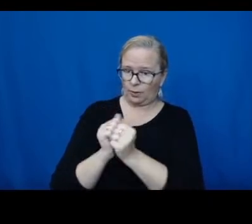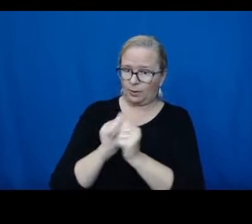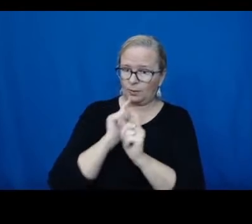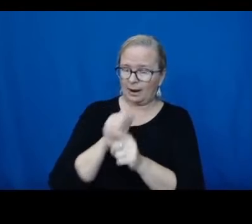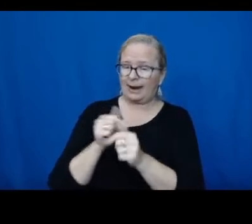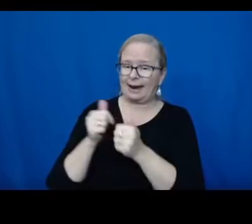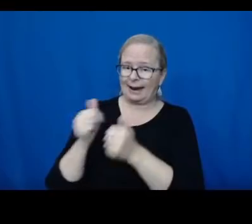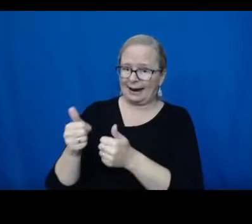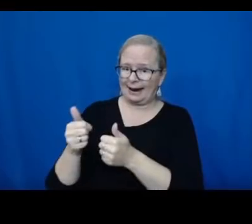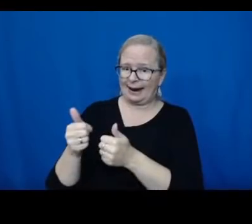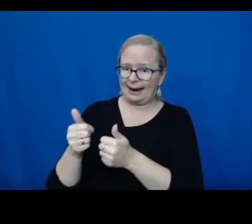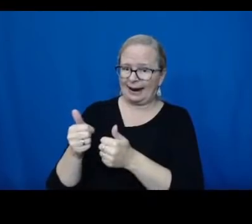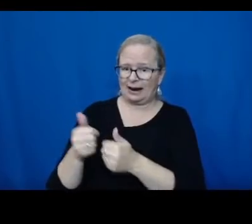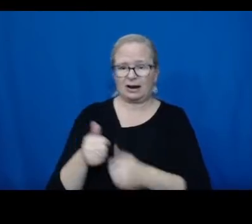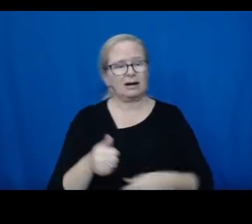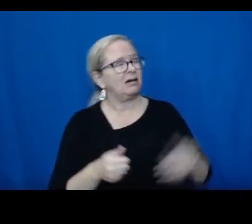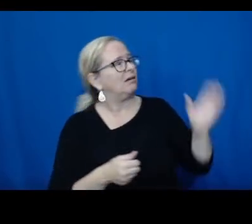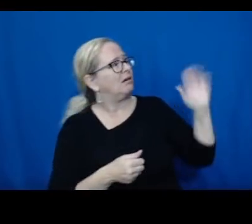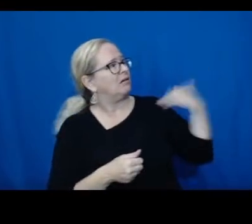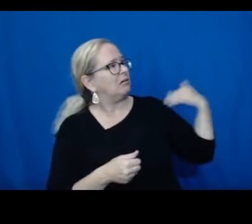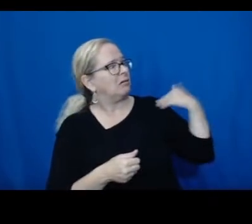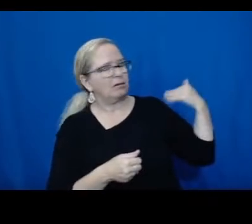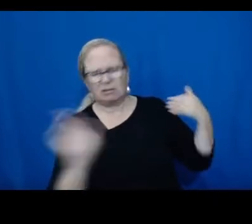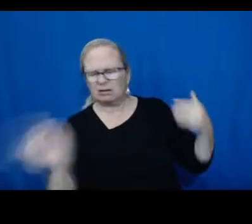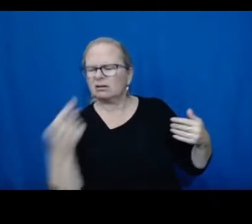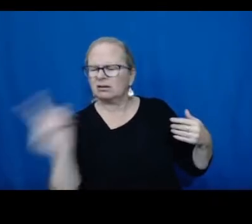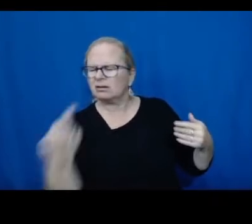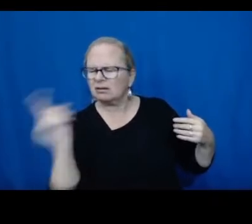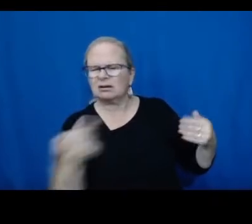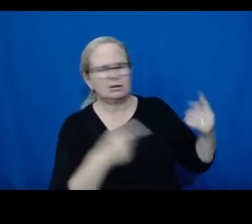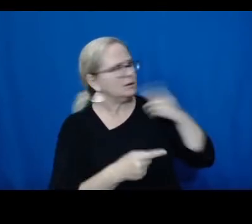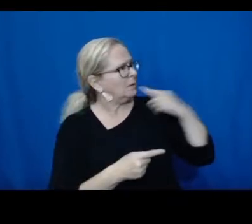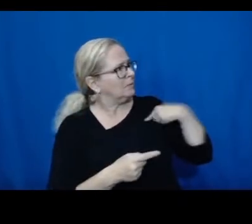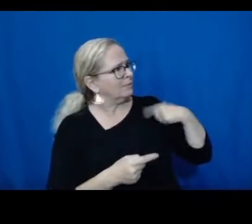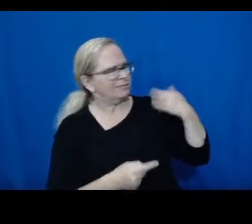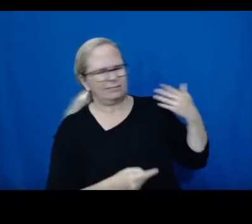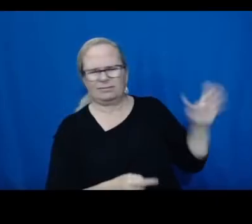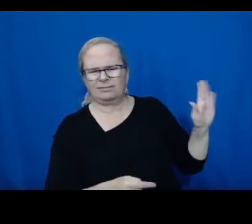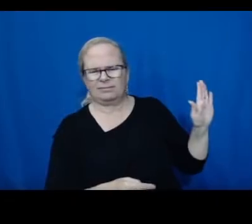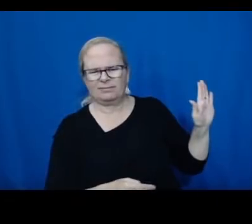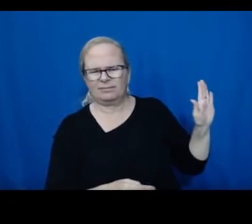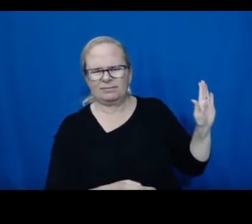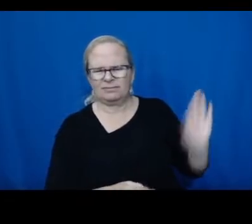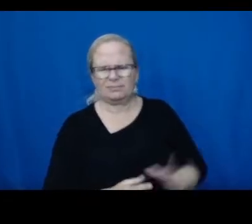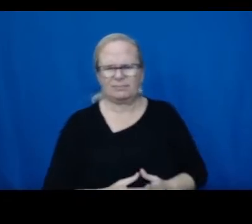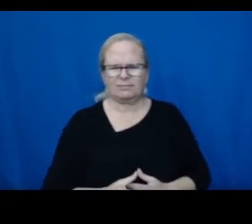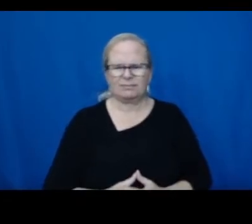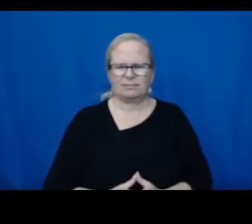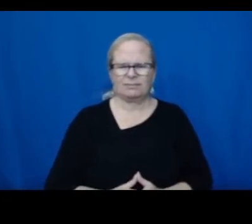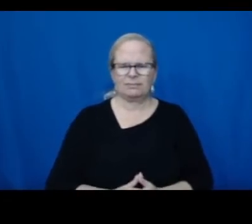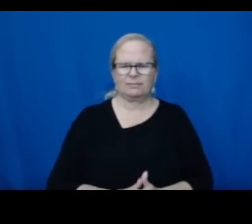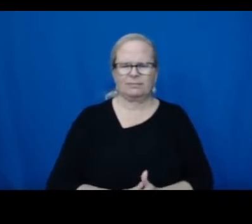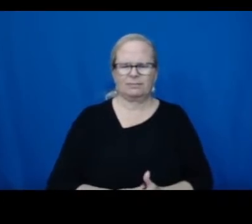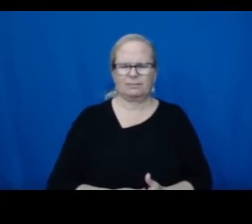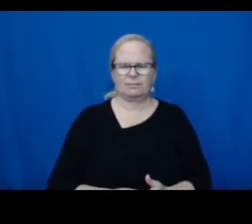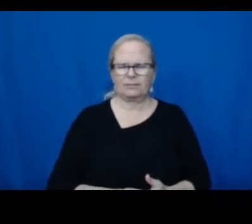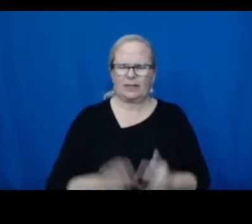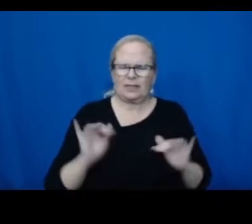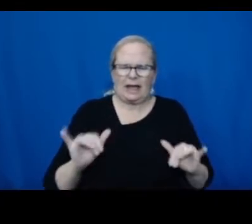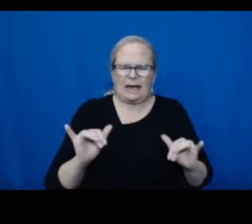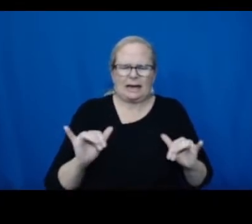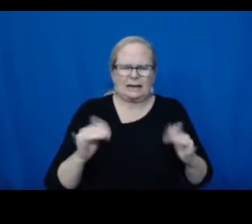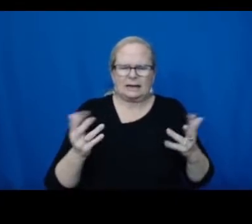that's another thing that's harder to put a number on. Although in my next life, I want to come back as a math modeler. Just saying, I wish I had those